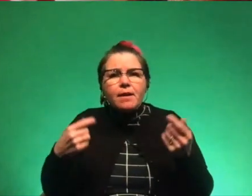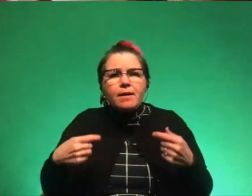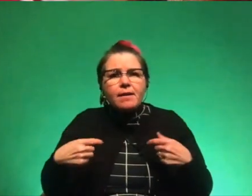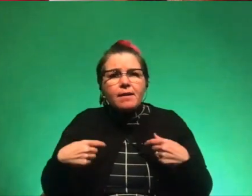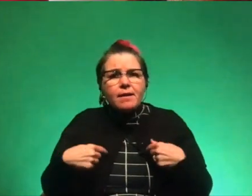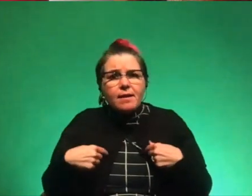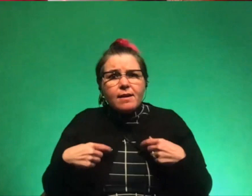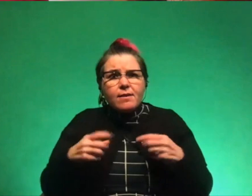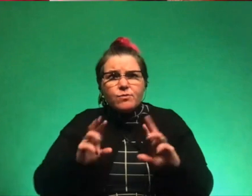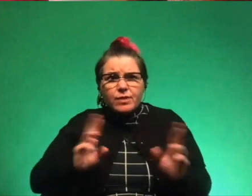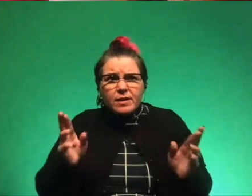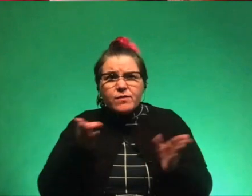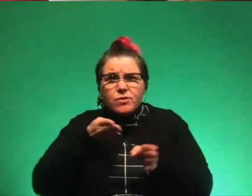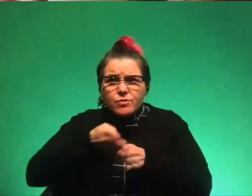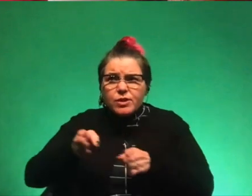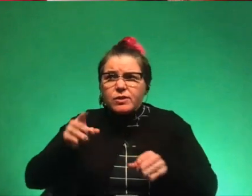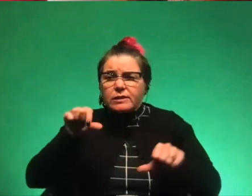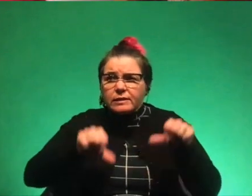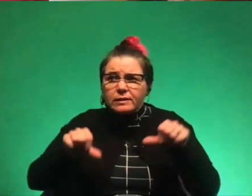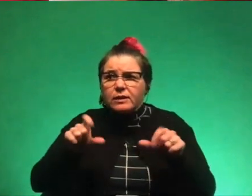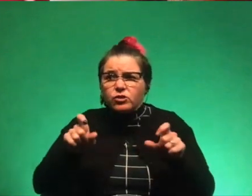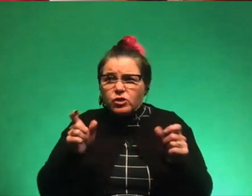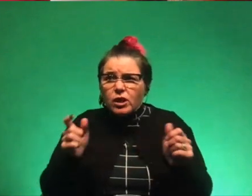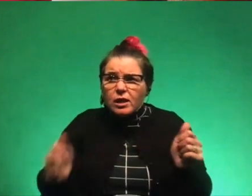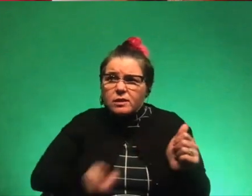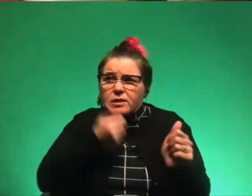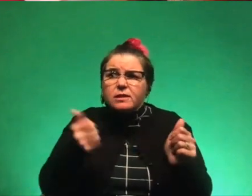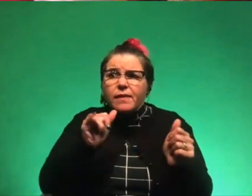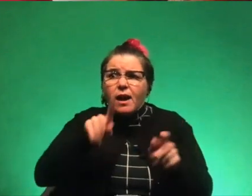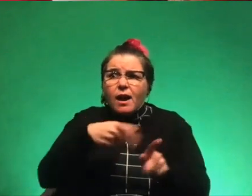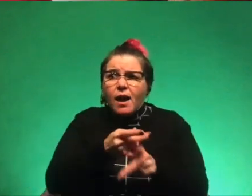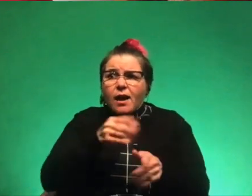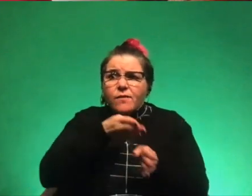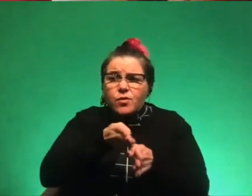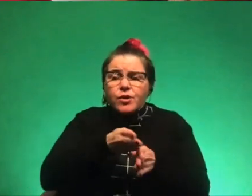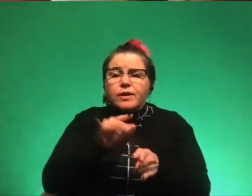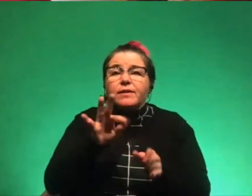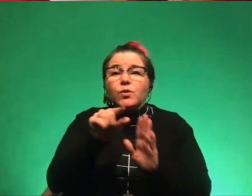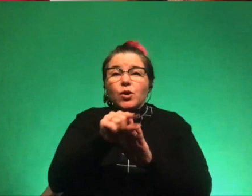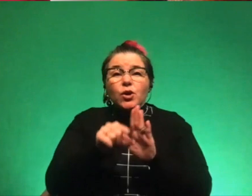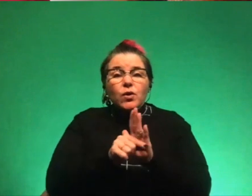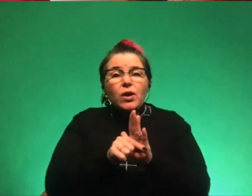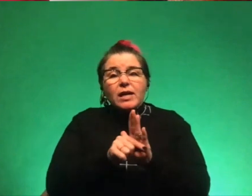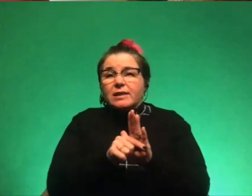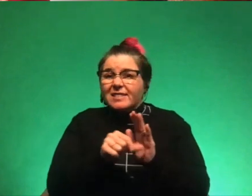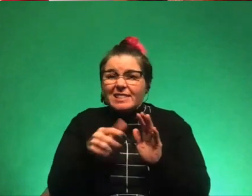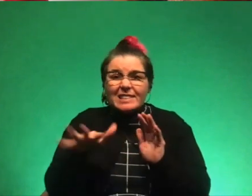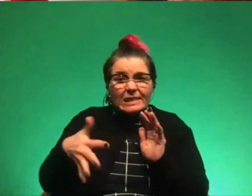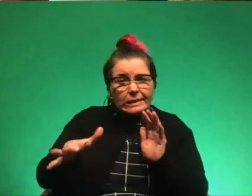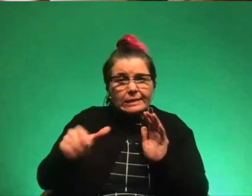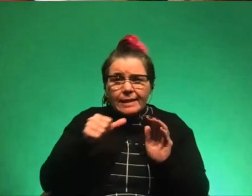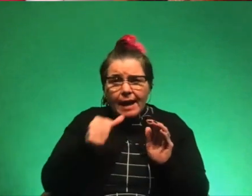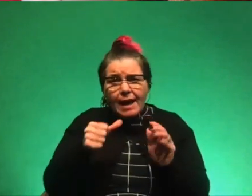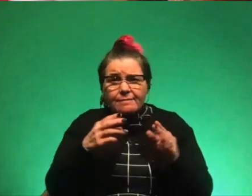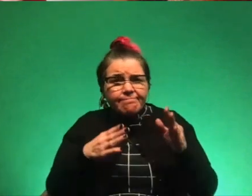career in science, or, you know, should I pursue a career in science? If your grades like aren't stellar and, you know,